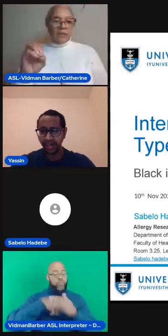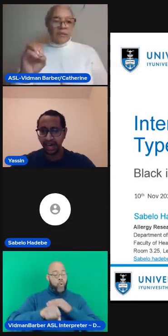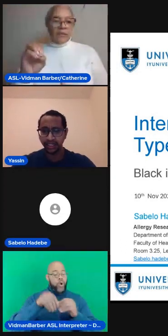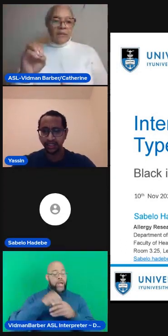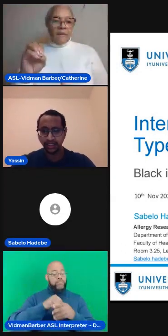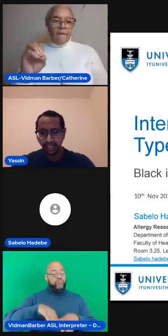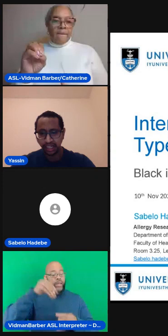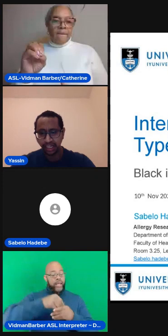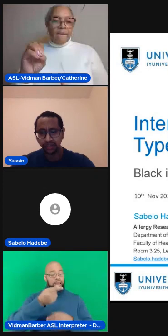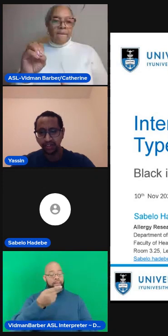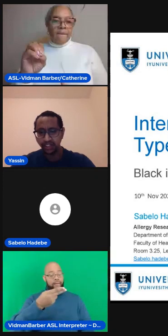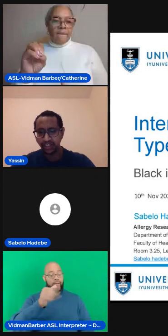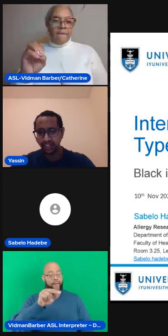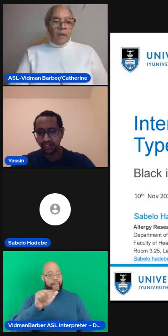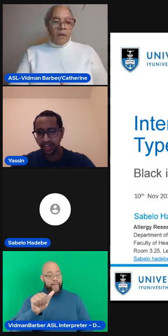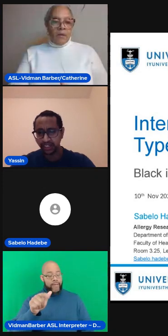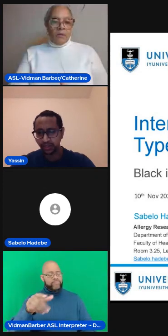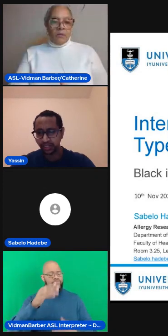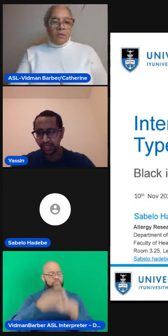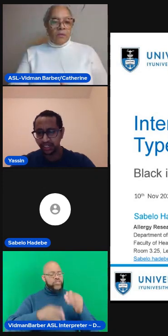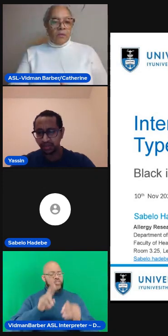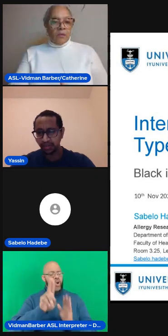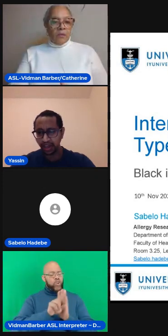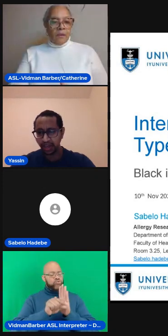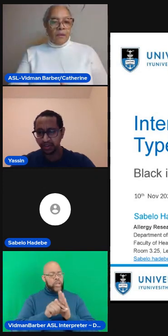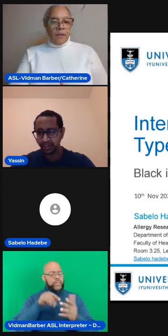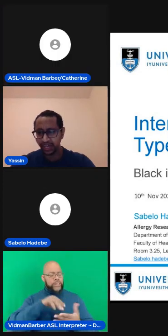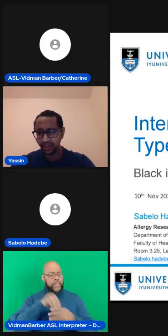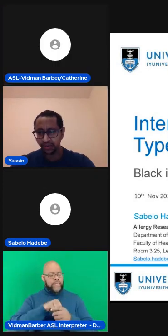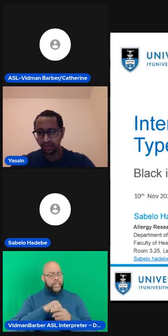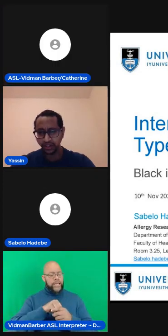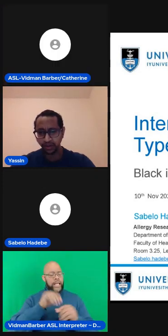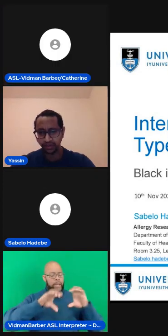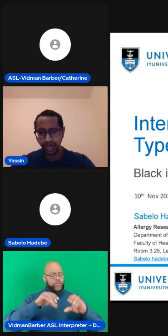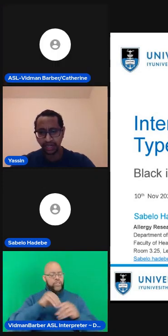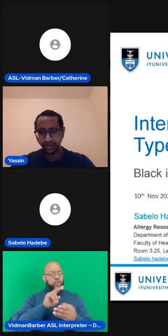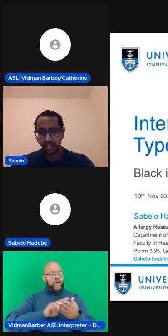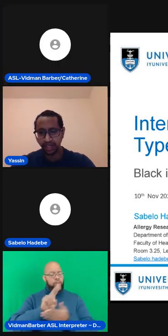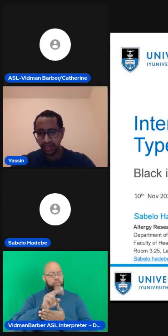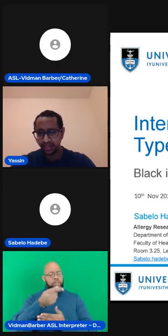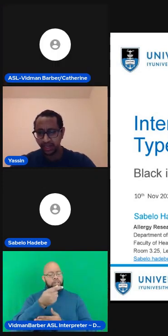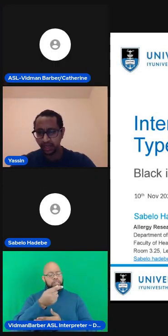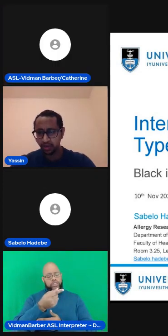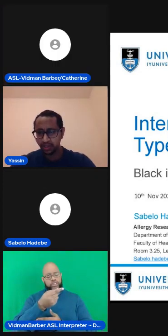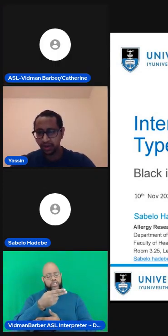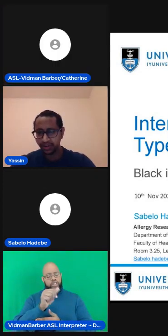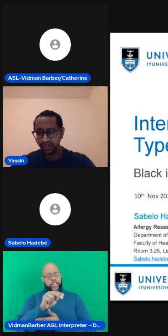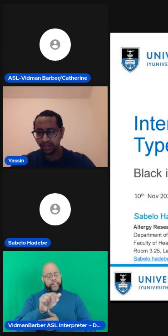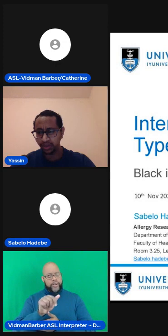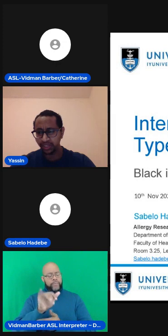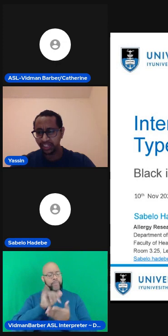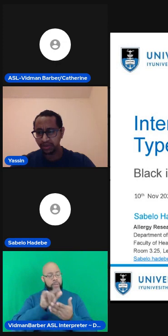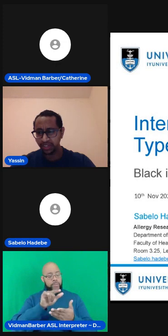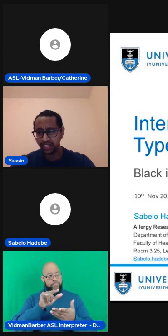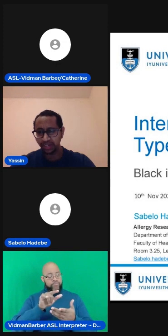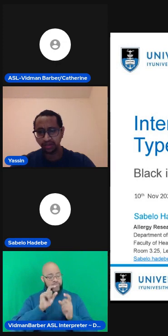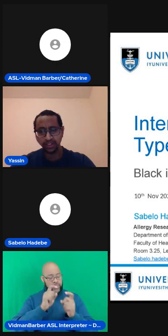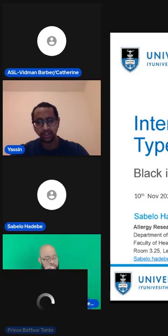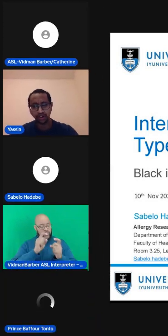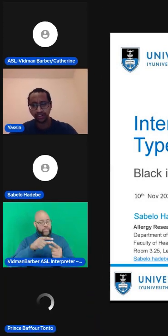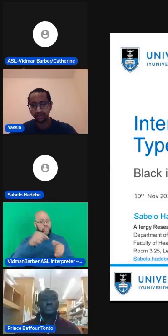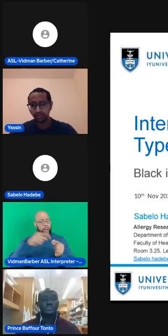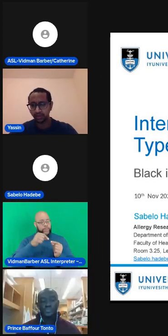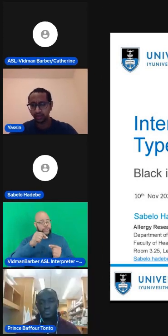bred in Ghana. He finished his undergraduate studies in biochemistry at the University of Ghana. Then he was merited with the Japanese